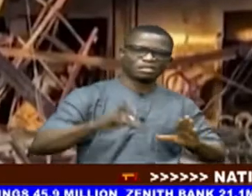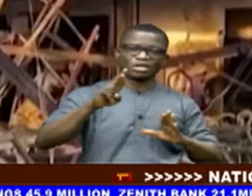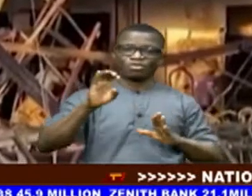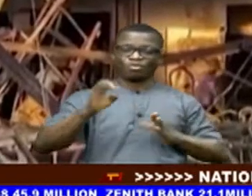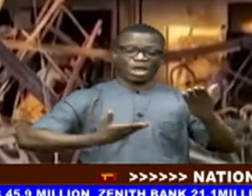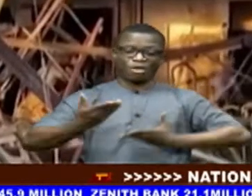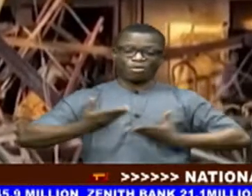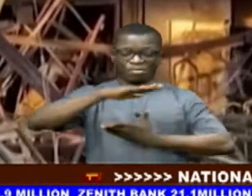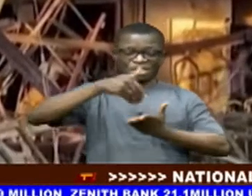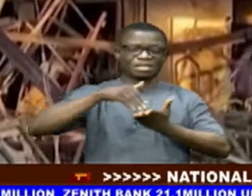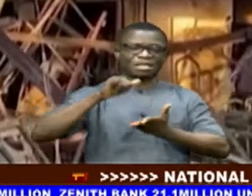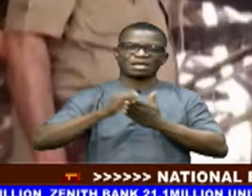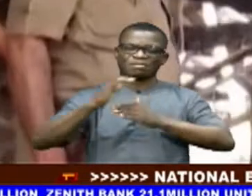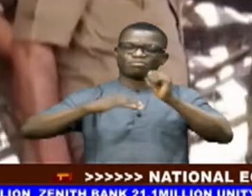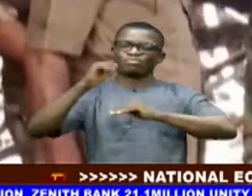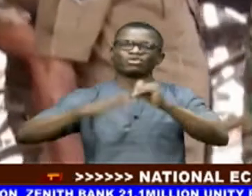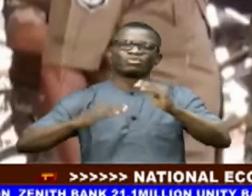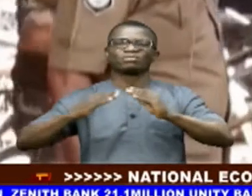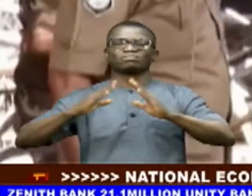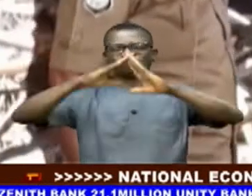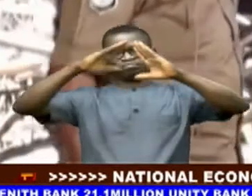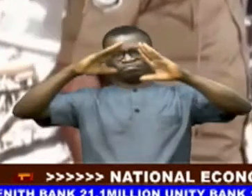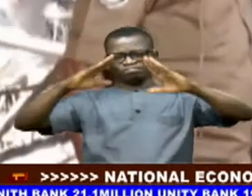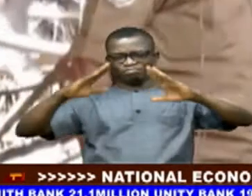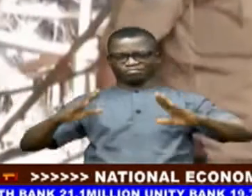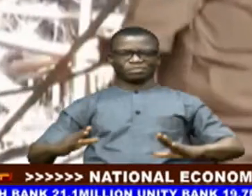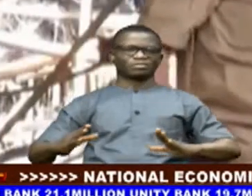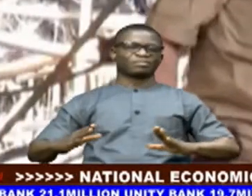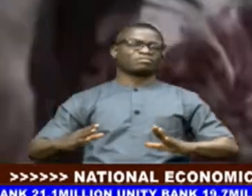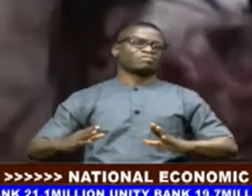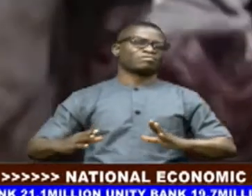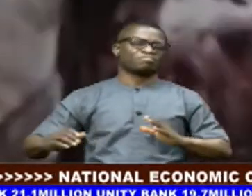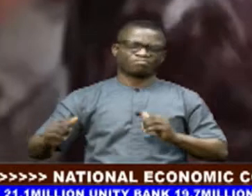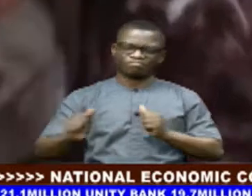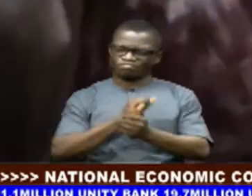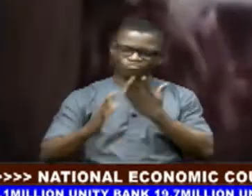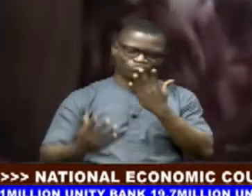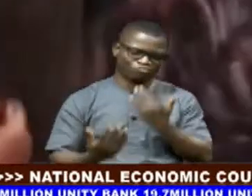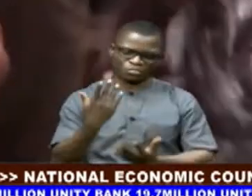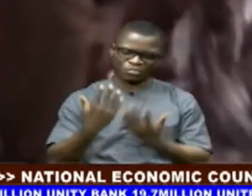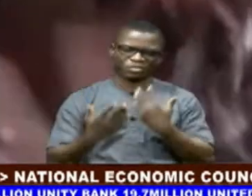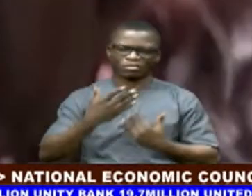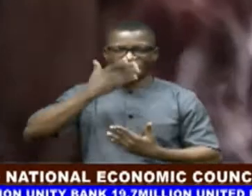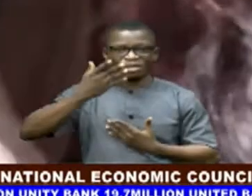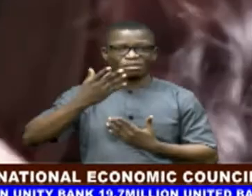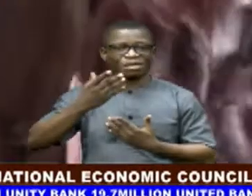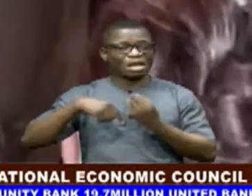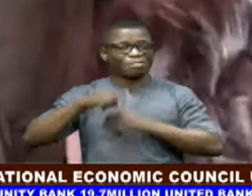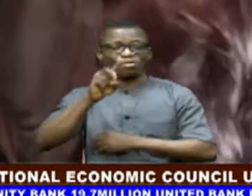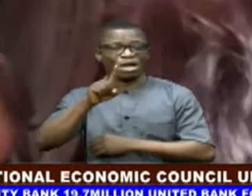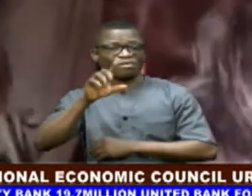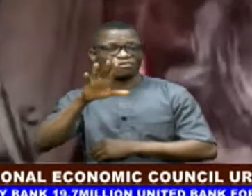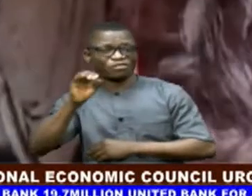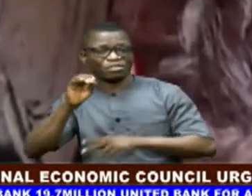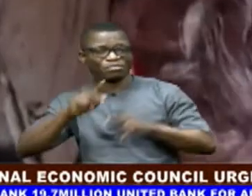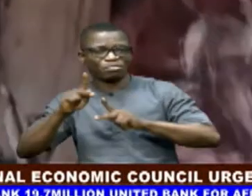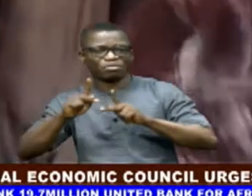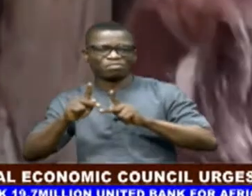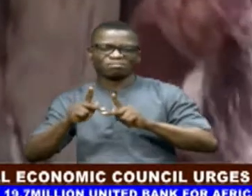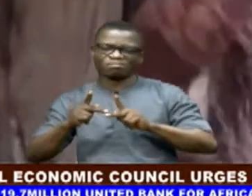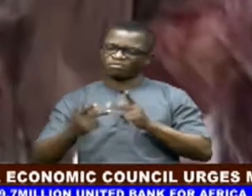highly combustible buildings materials that belched toxic smoke. At least 150 people suffered